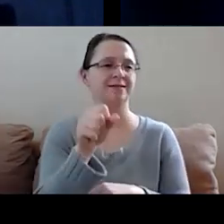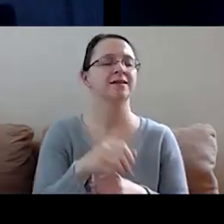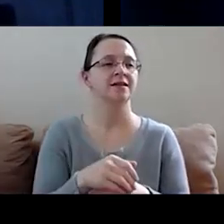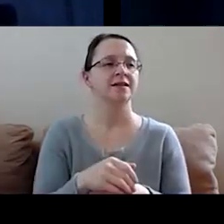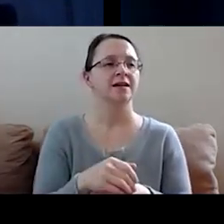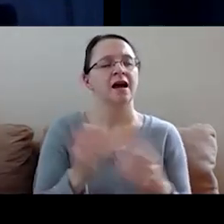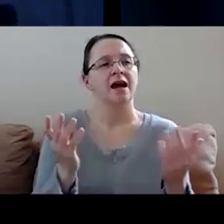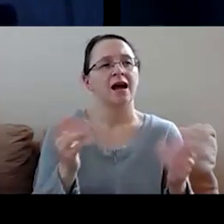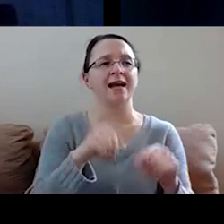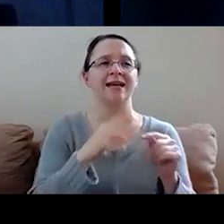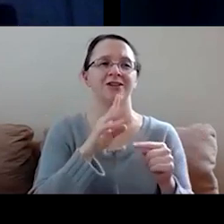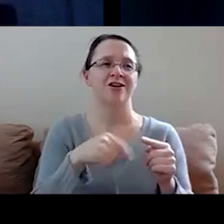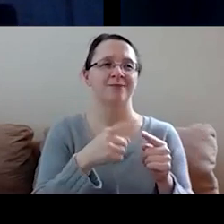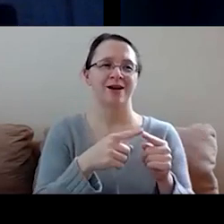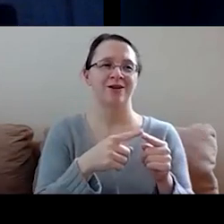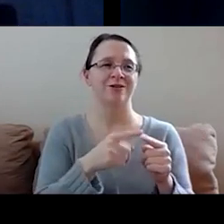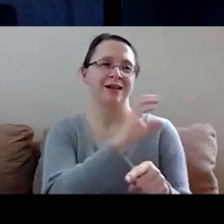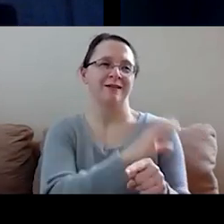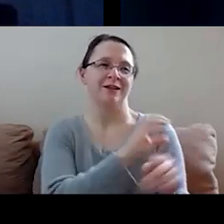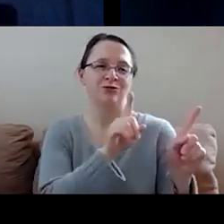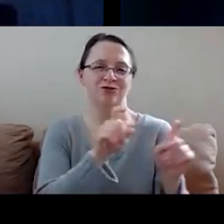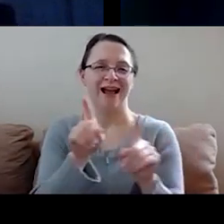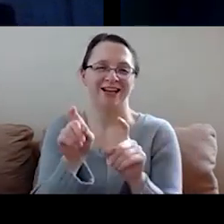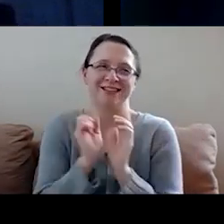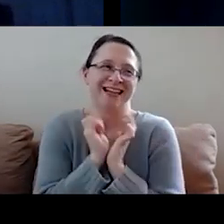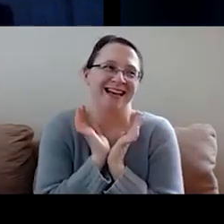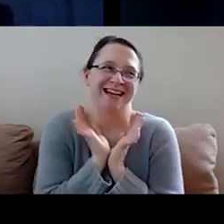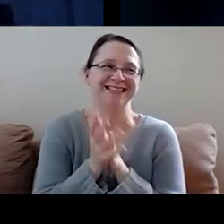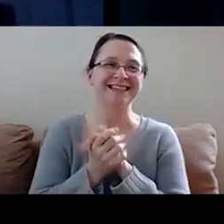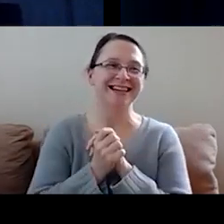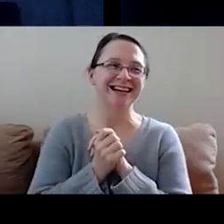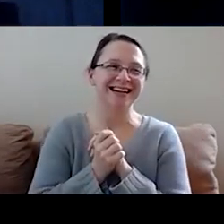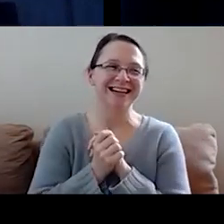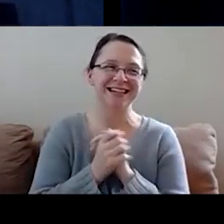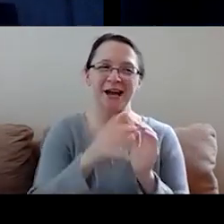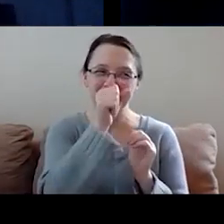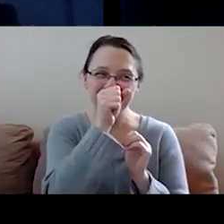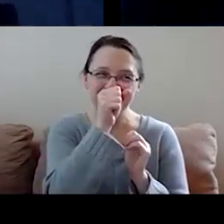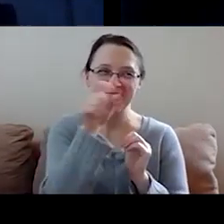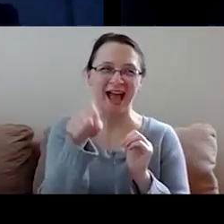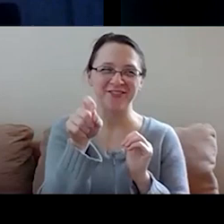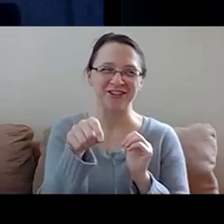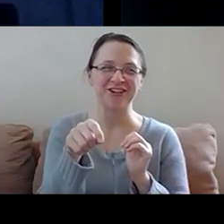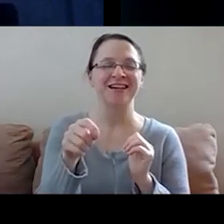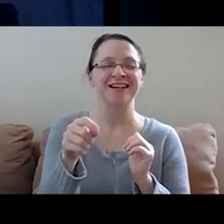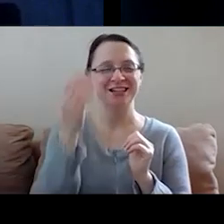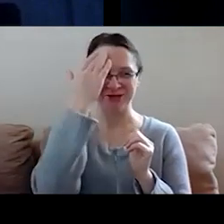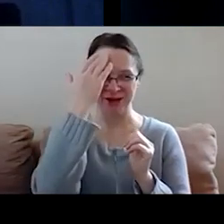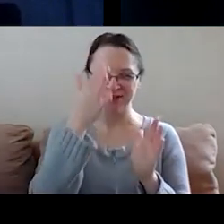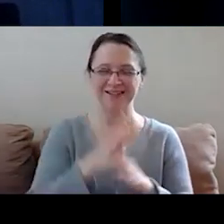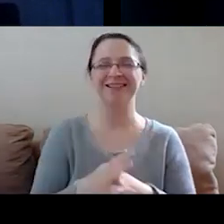can't talk about our clinical trials, as you can tell, and you know very well.